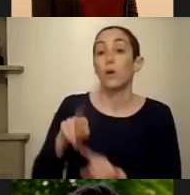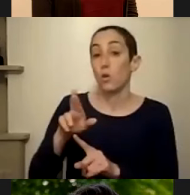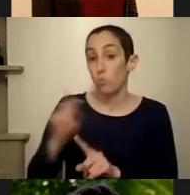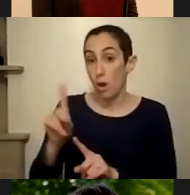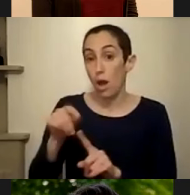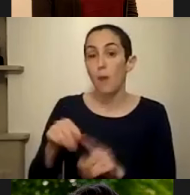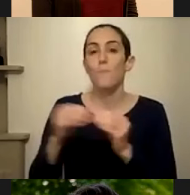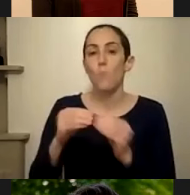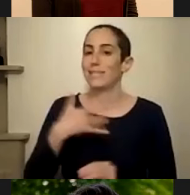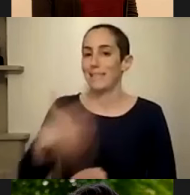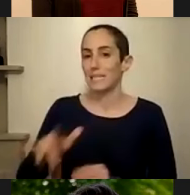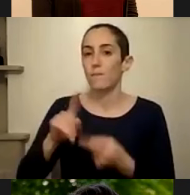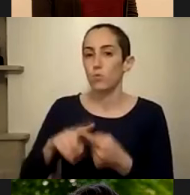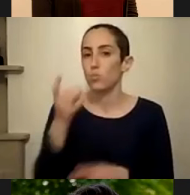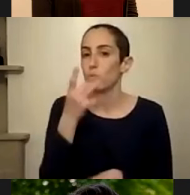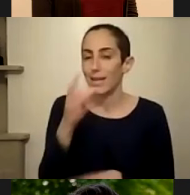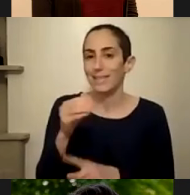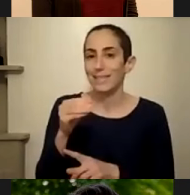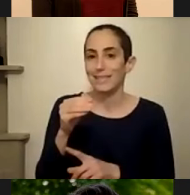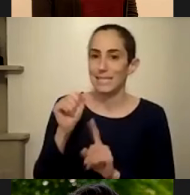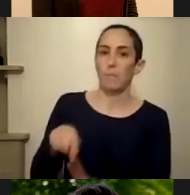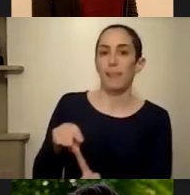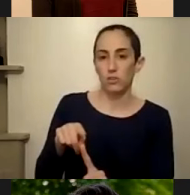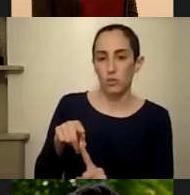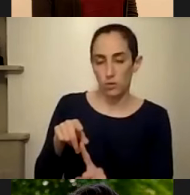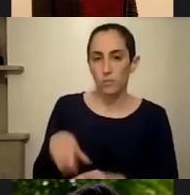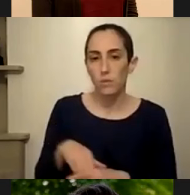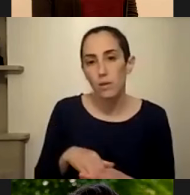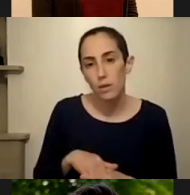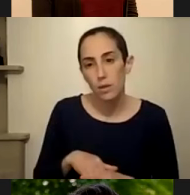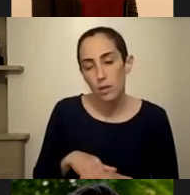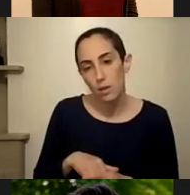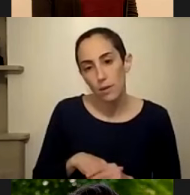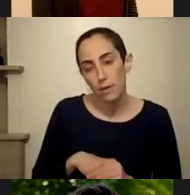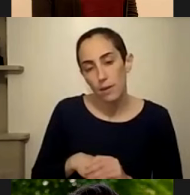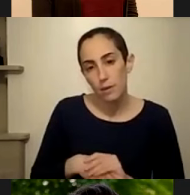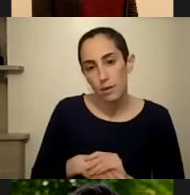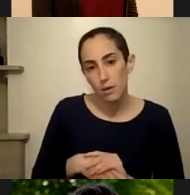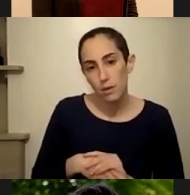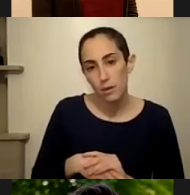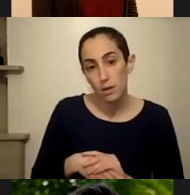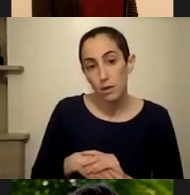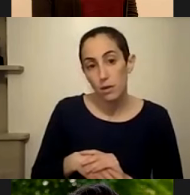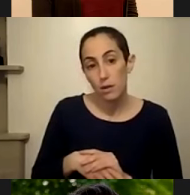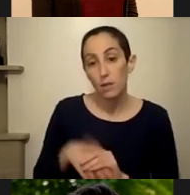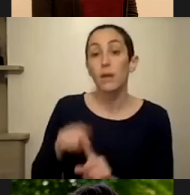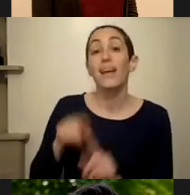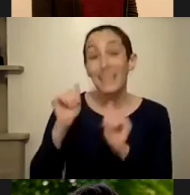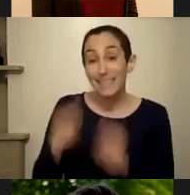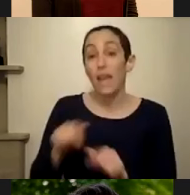sensitive to light stimulation. They are even capable of responding to a single